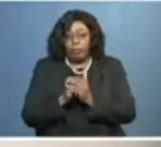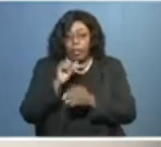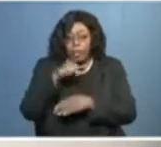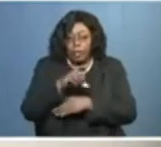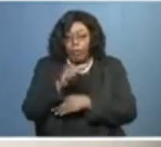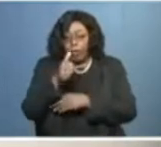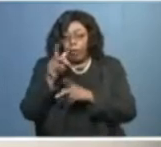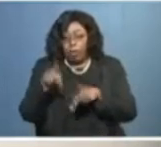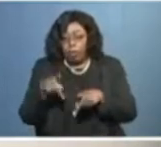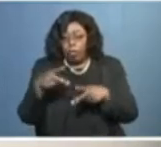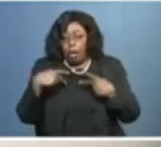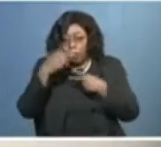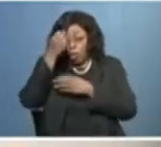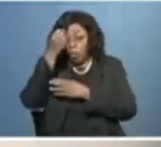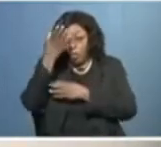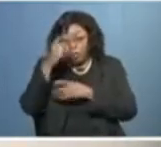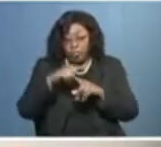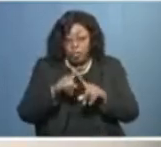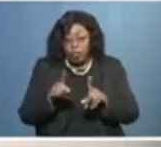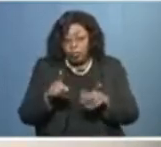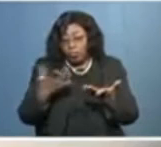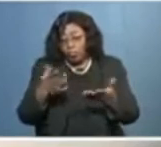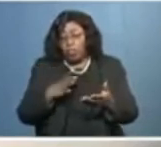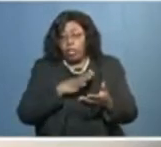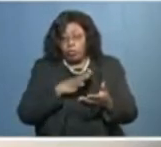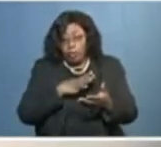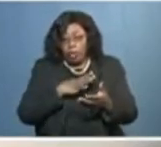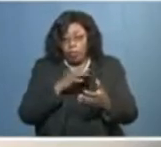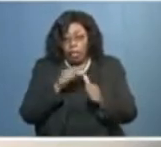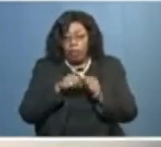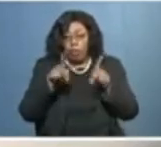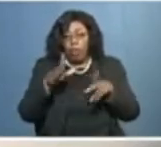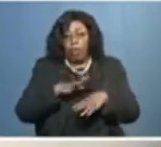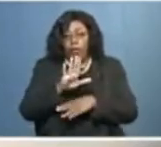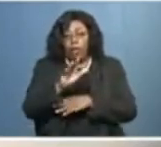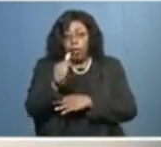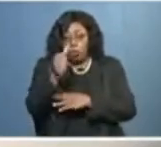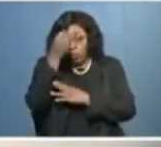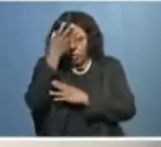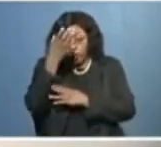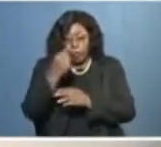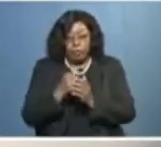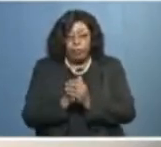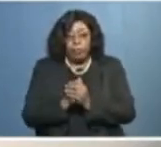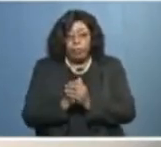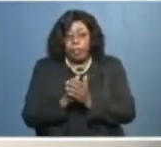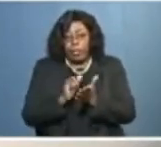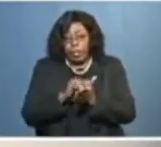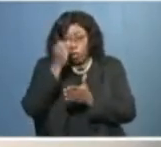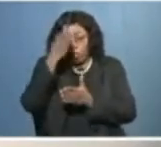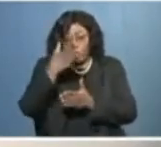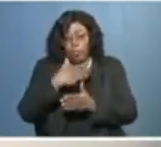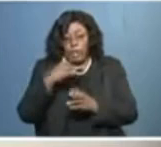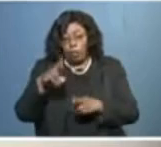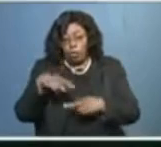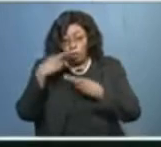get that. And I have people with contrary opinions. That's fine, too. Everybody's entitled to their opinion. But that is the opinion of my recommendation